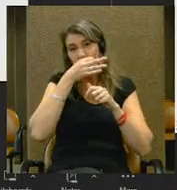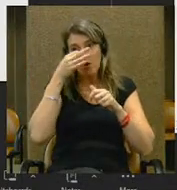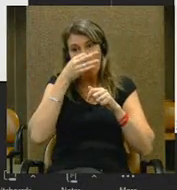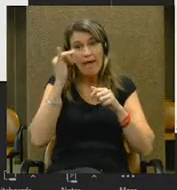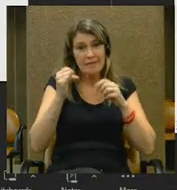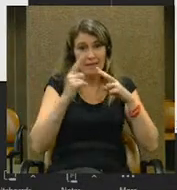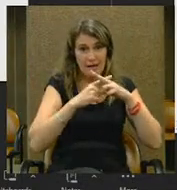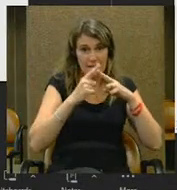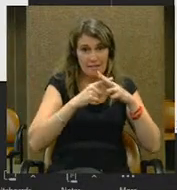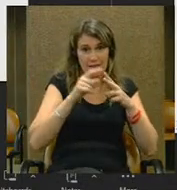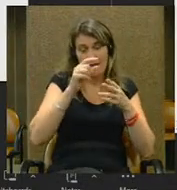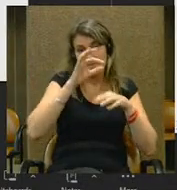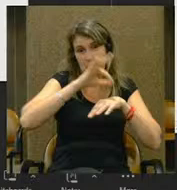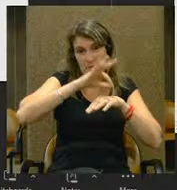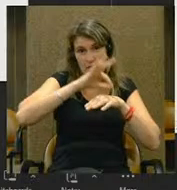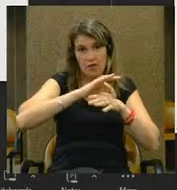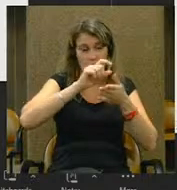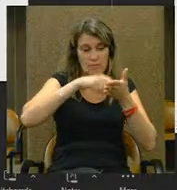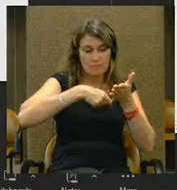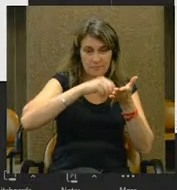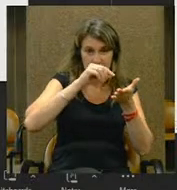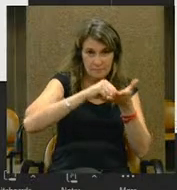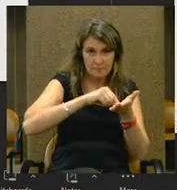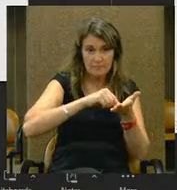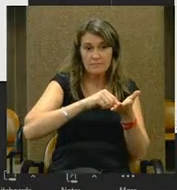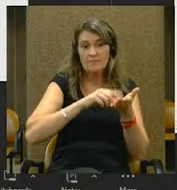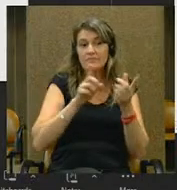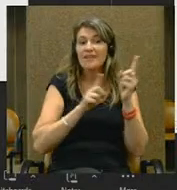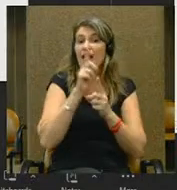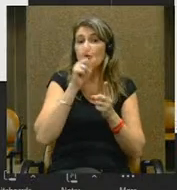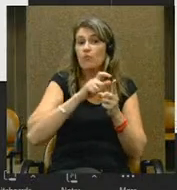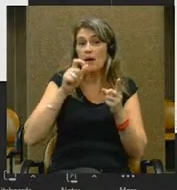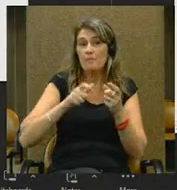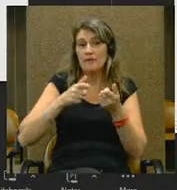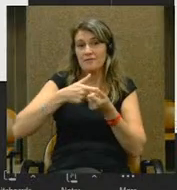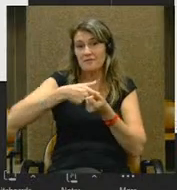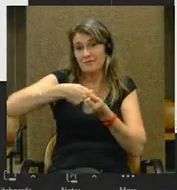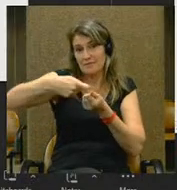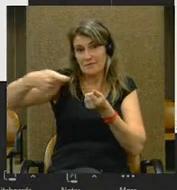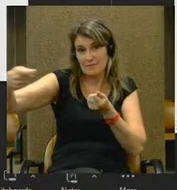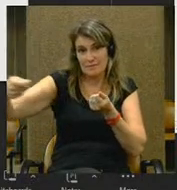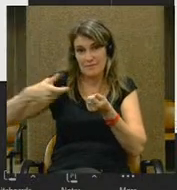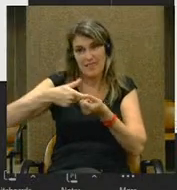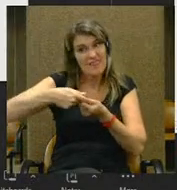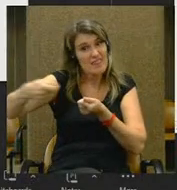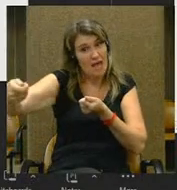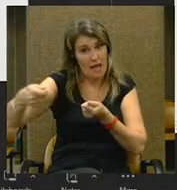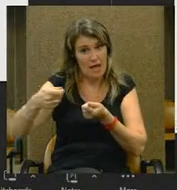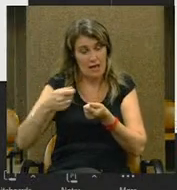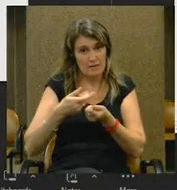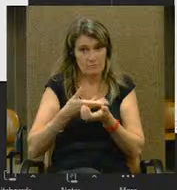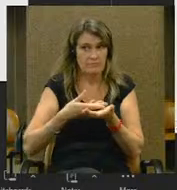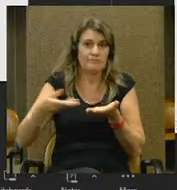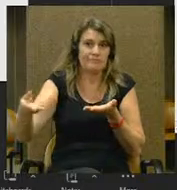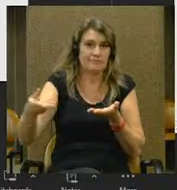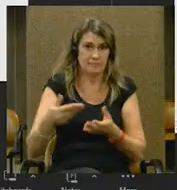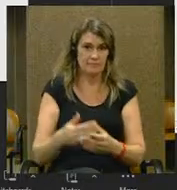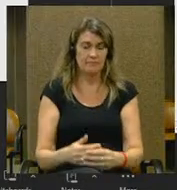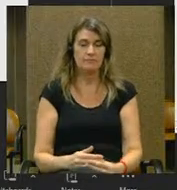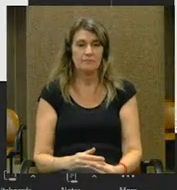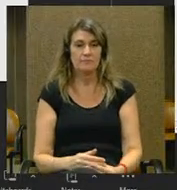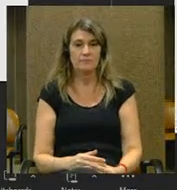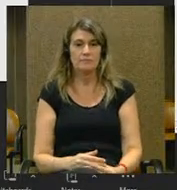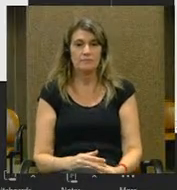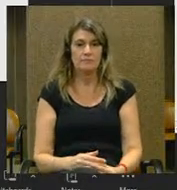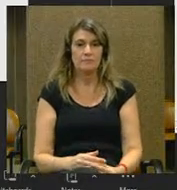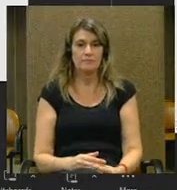drugs aren't always meeting people's needs. The most commonly prescribed drug is hydromorphone, which is not